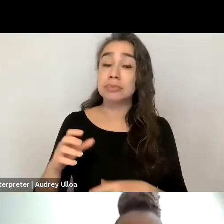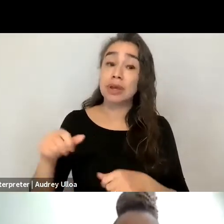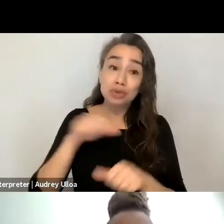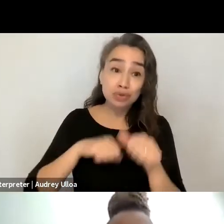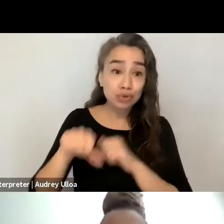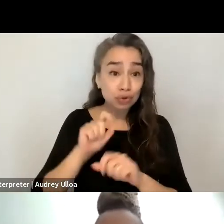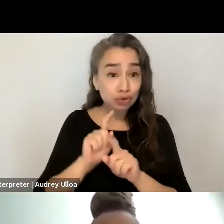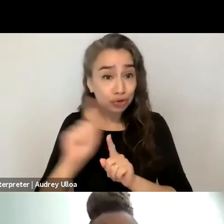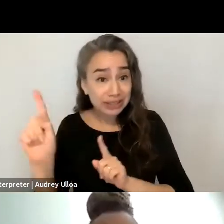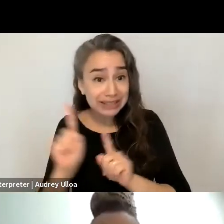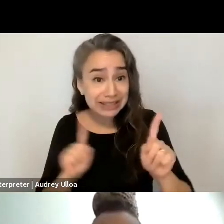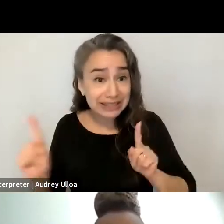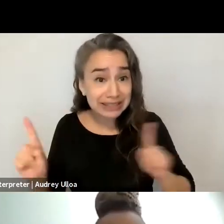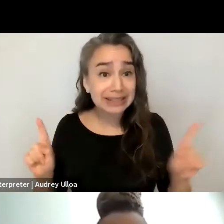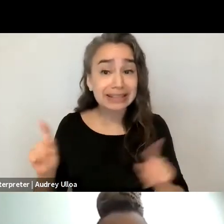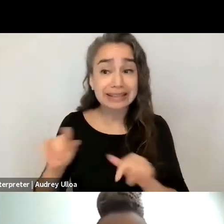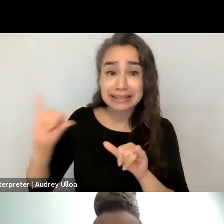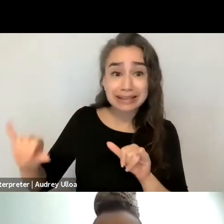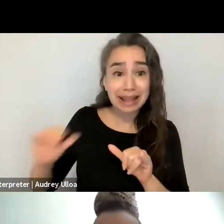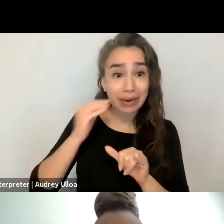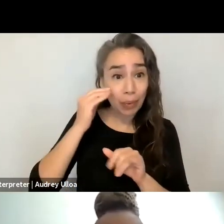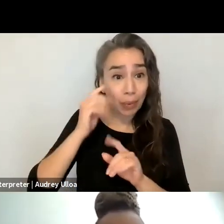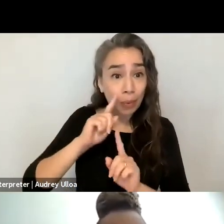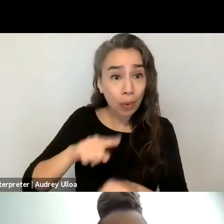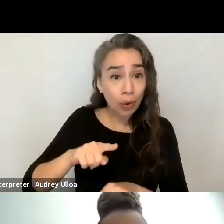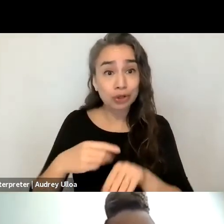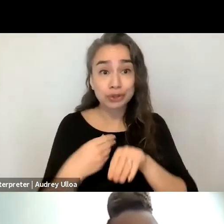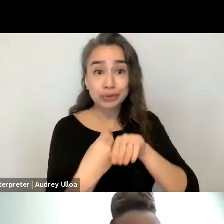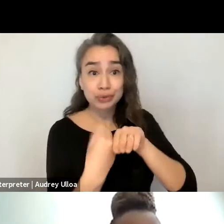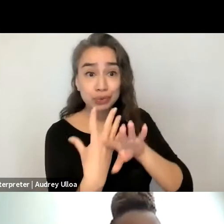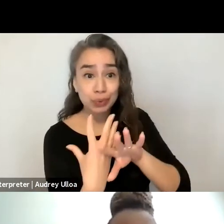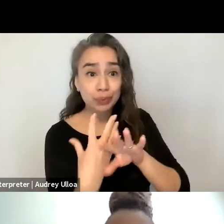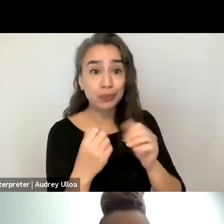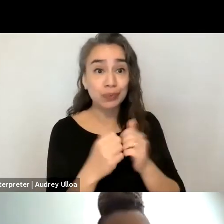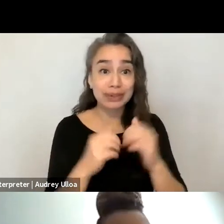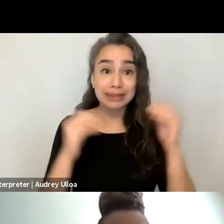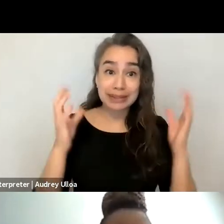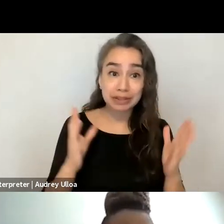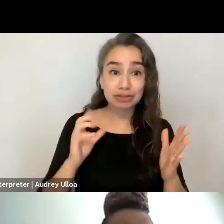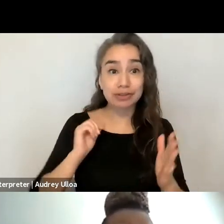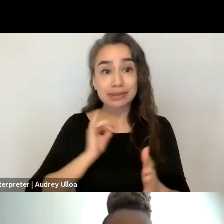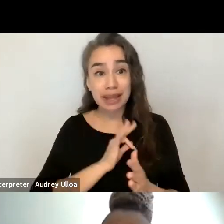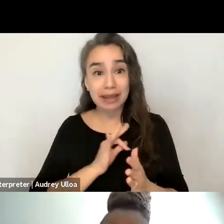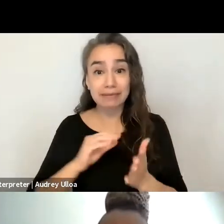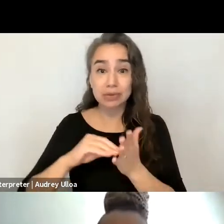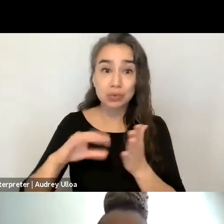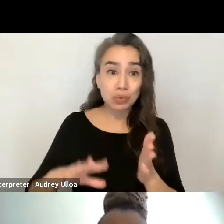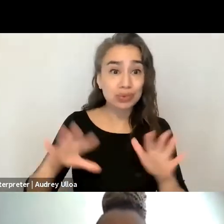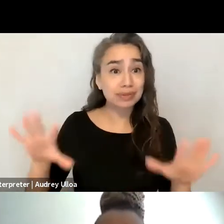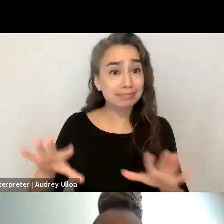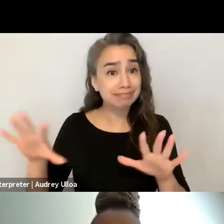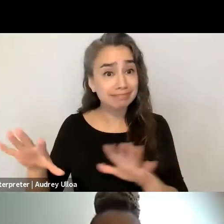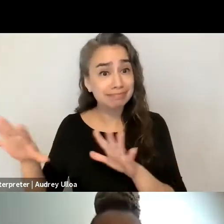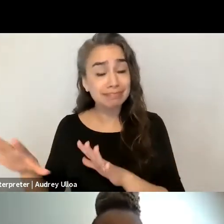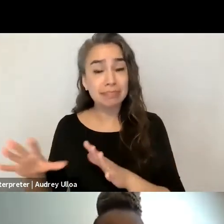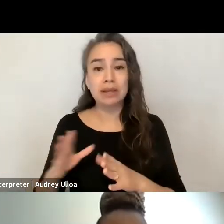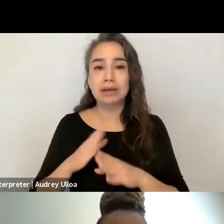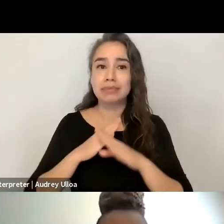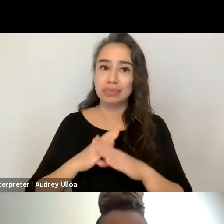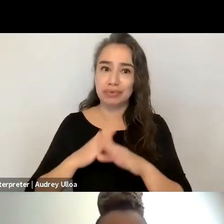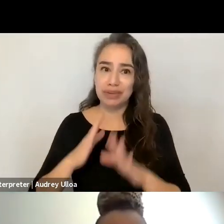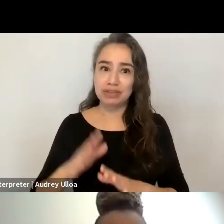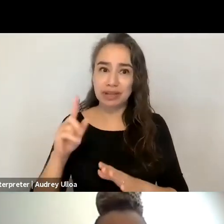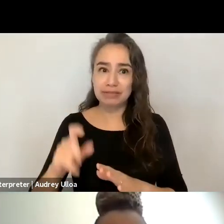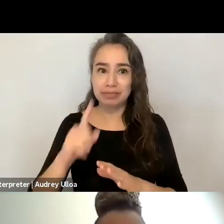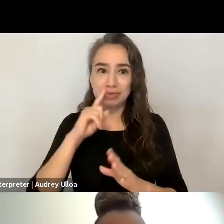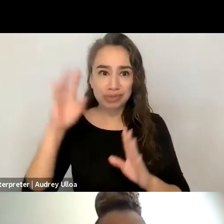stay-at-home orders, Zooming out with teachers and staff and students, preventionists have had to be pretty creative in